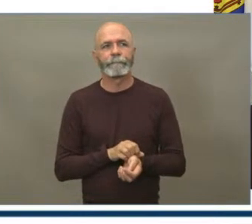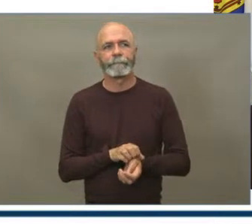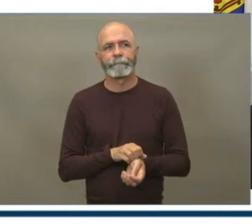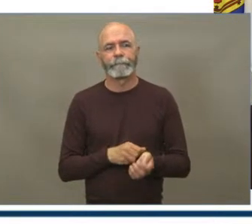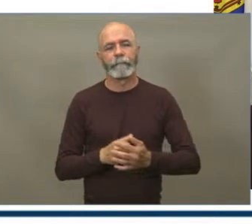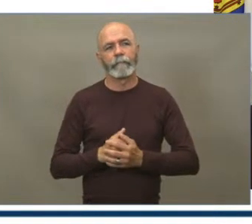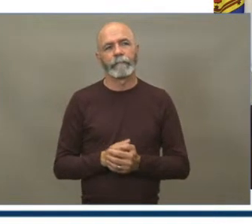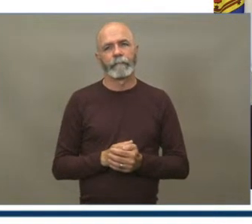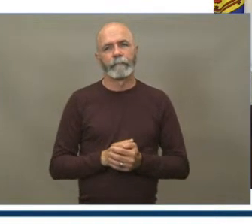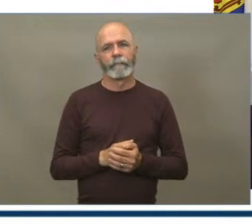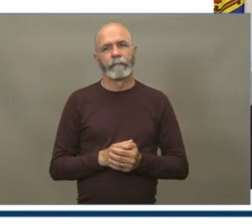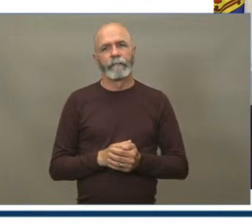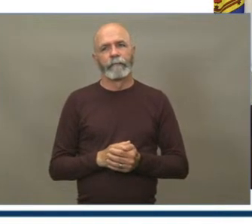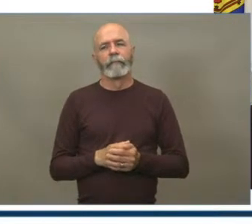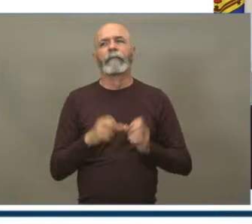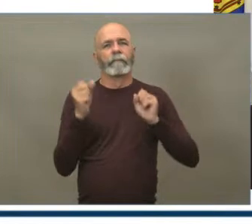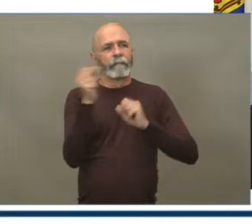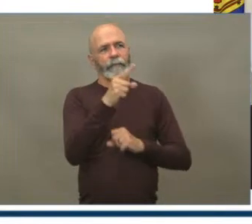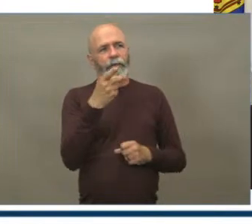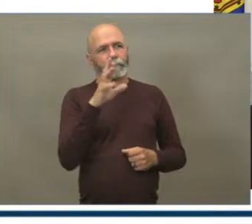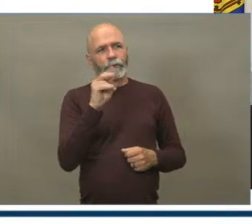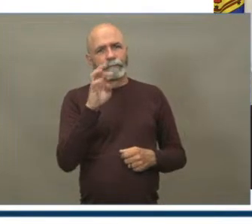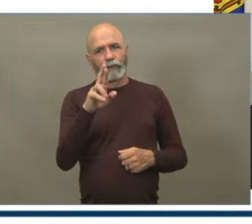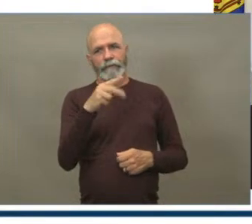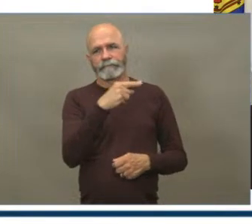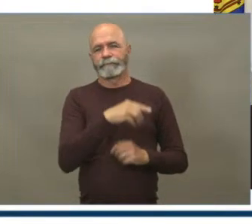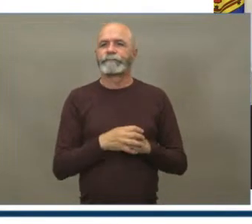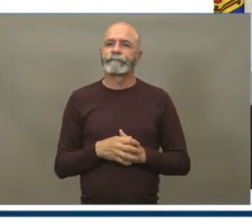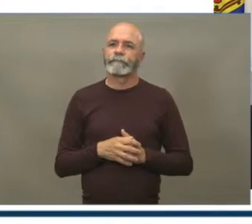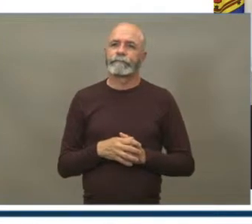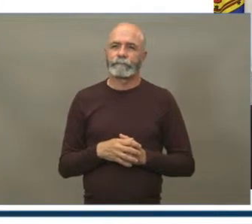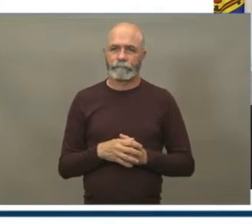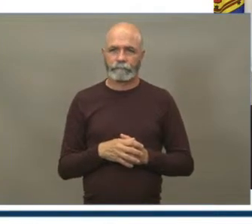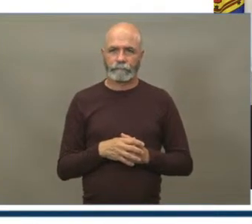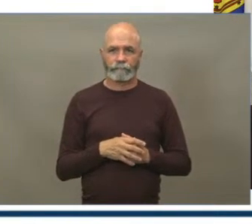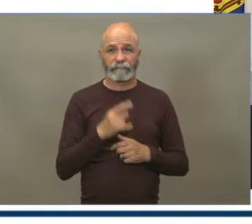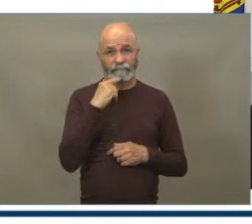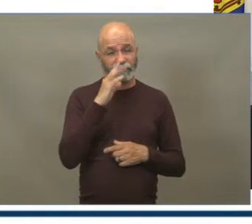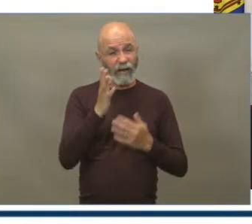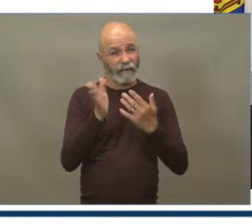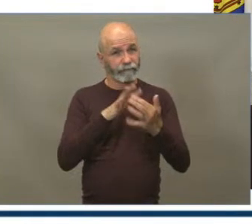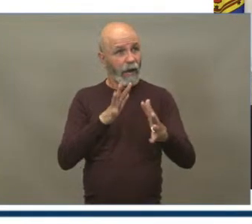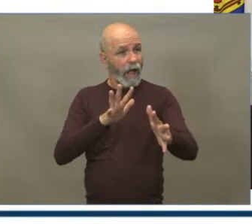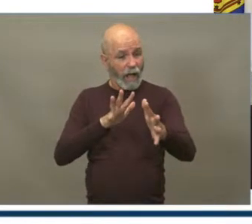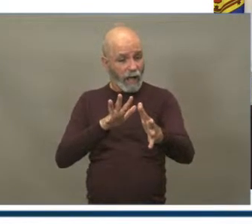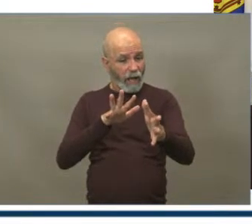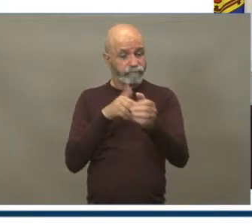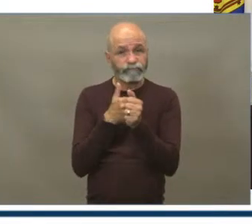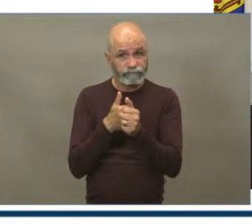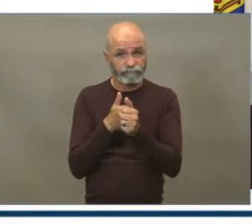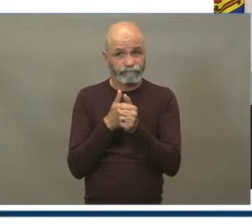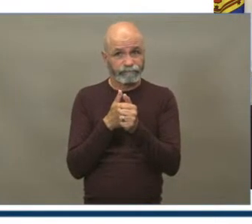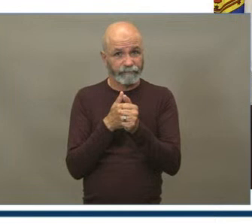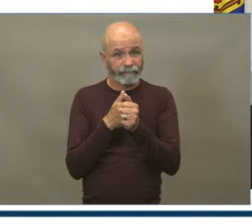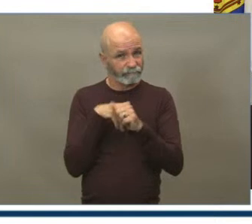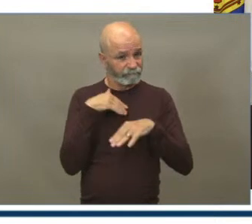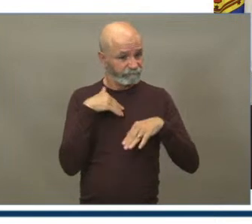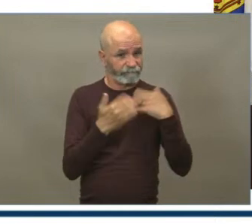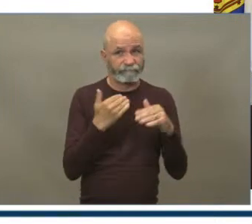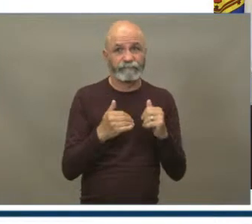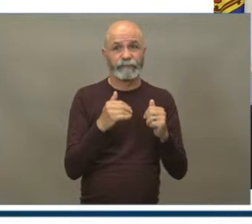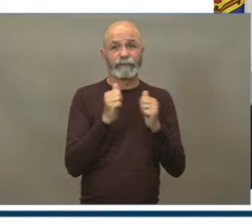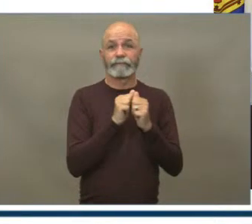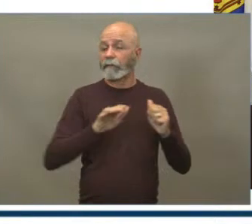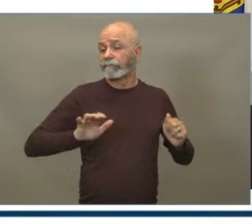Premier Rankin said that we're close to clearing up the the data entry backlog that we